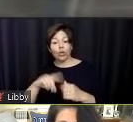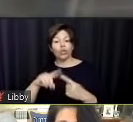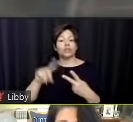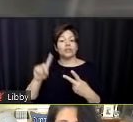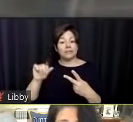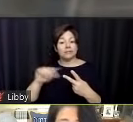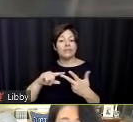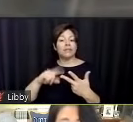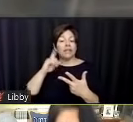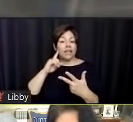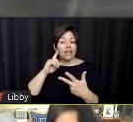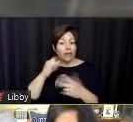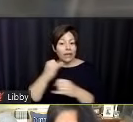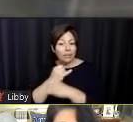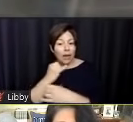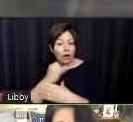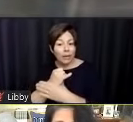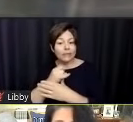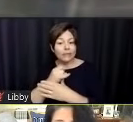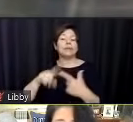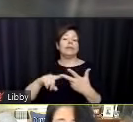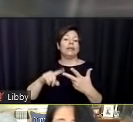hearing impairments,